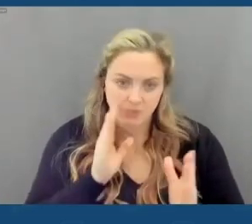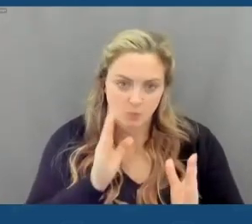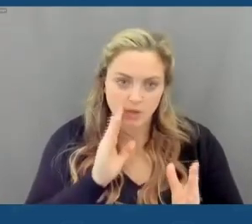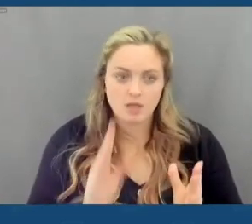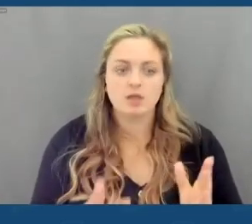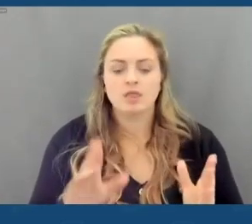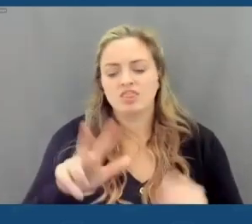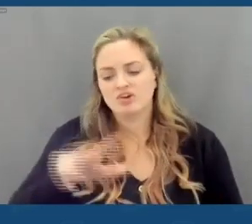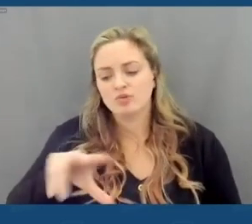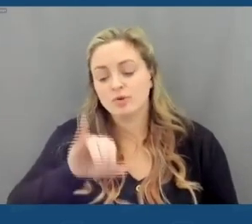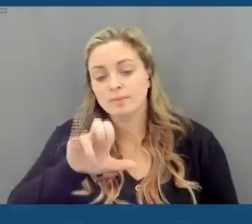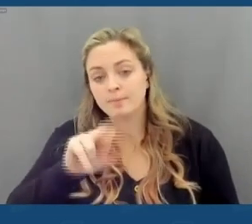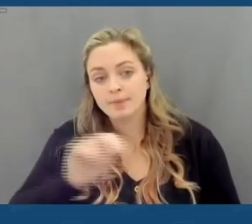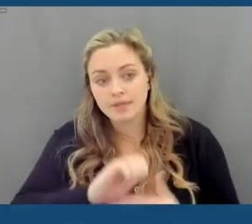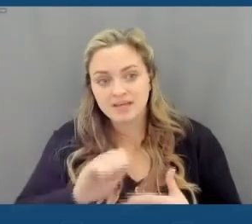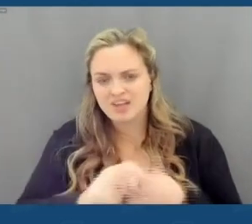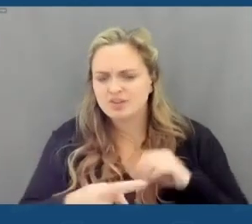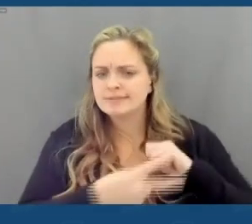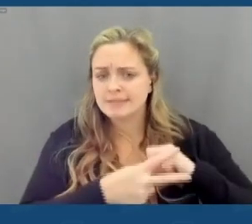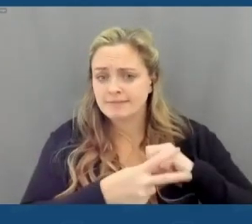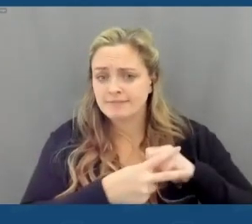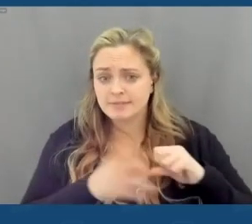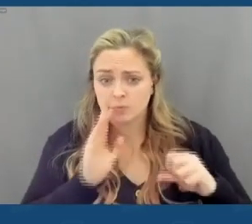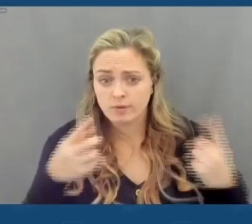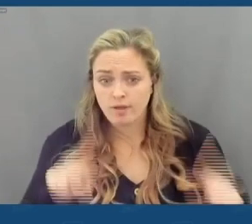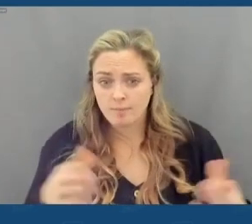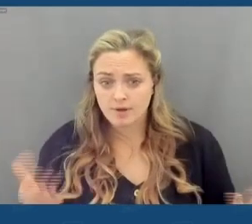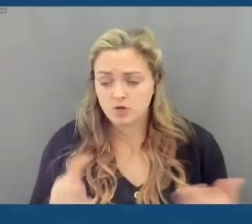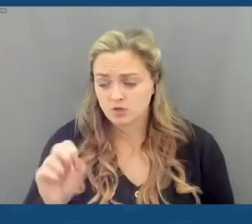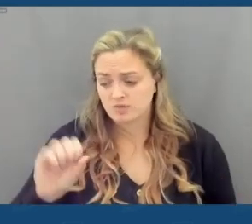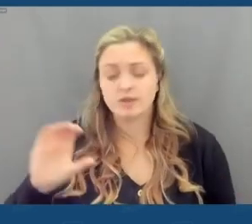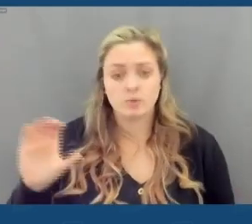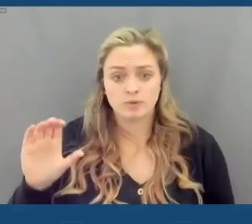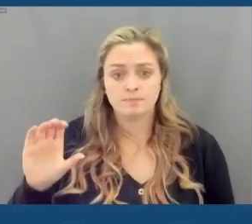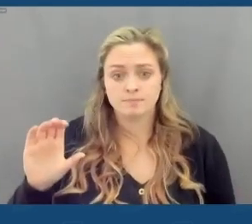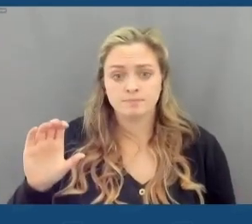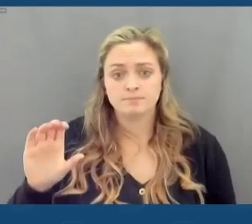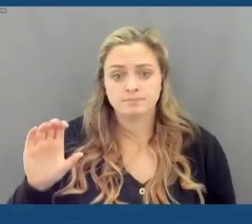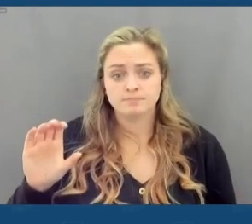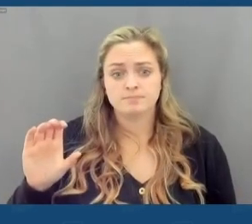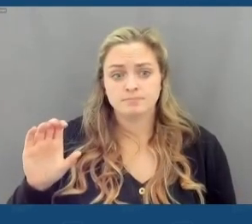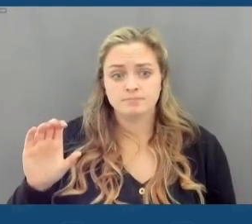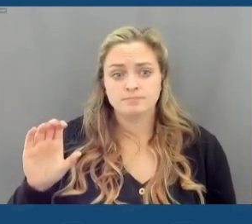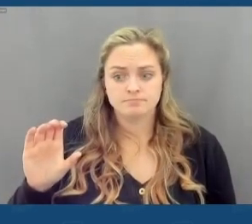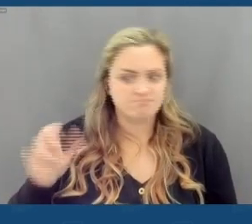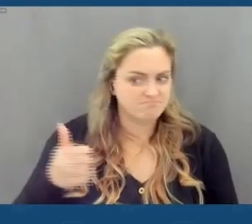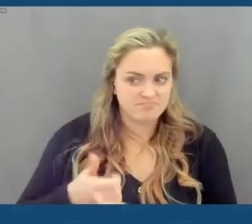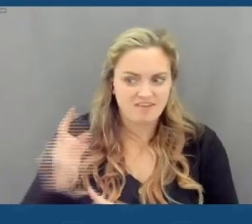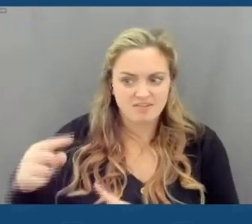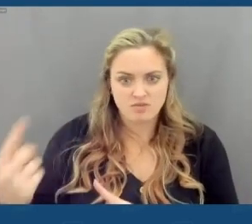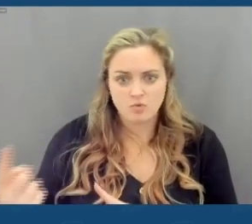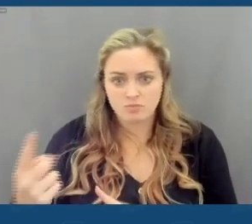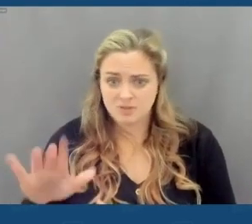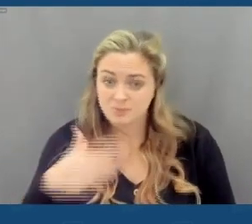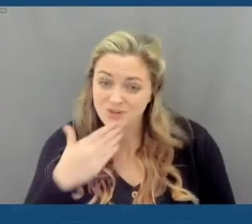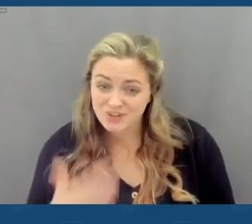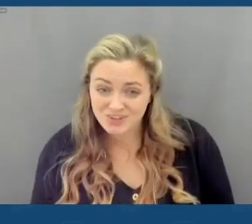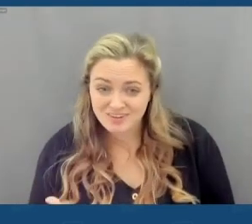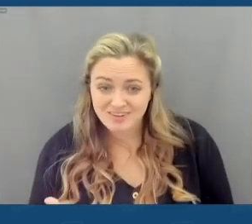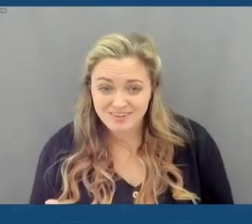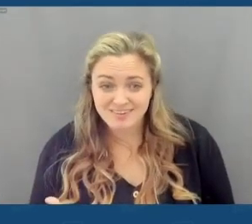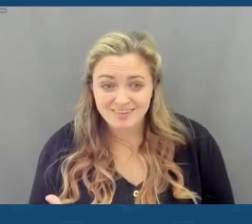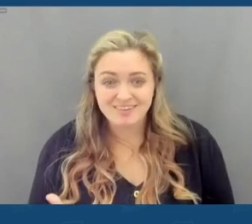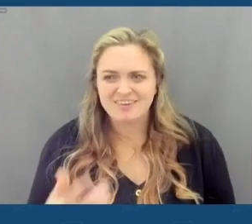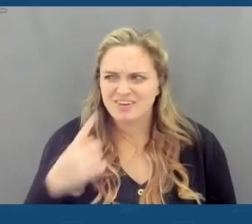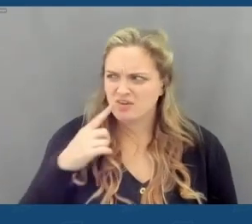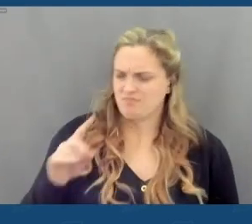$33 million in savings right here in Suffolk County by itself. That's pretty darn good. 33. You bet you're heading out the